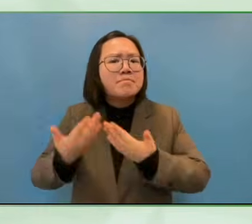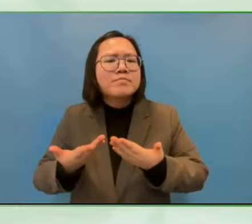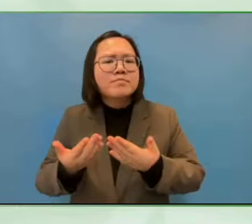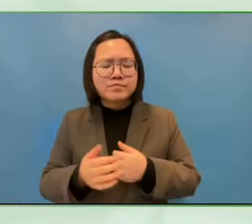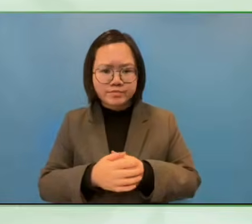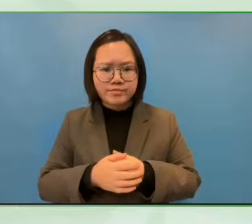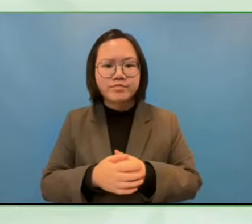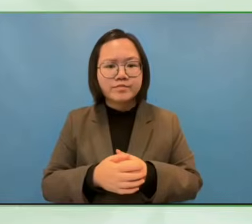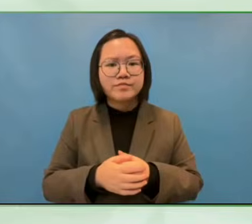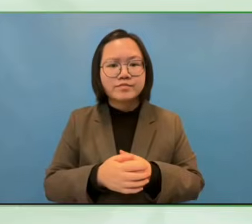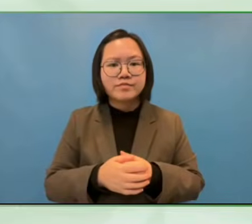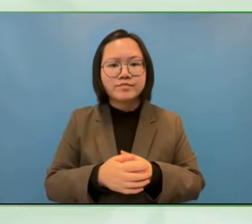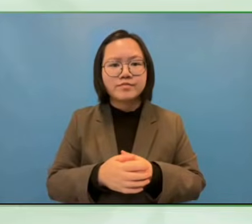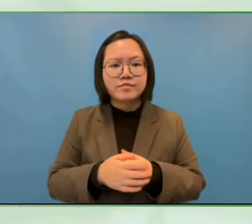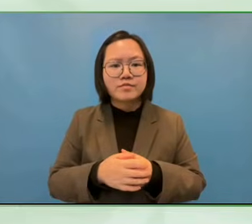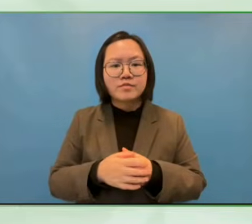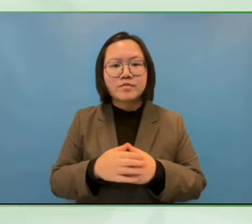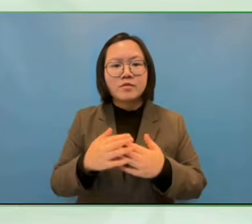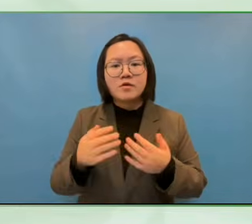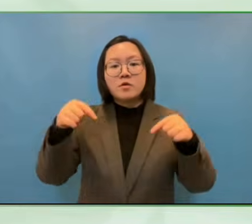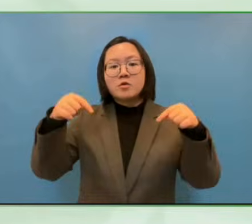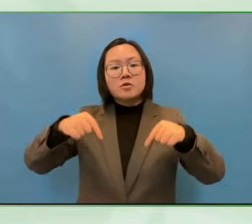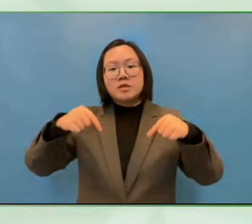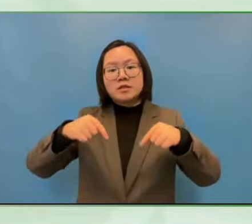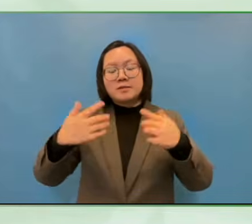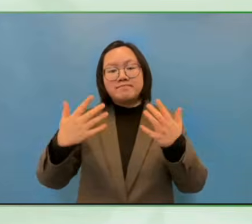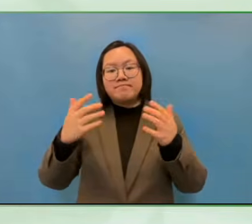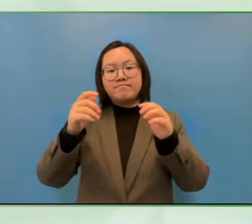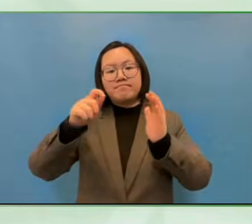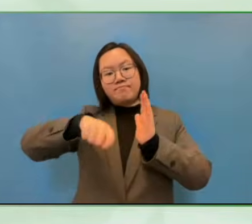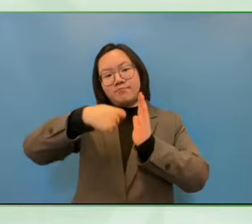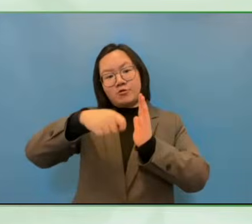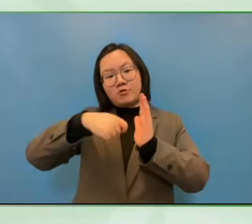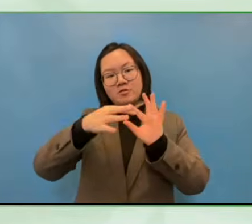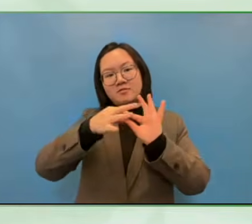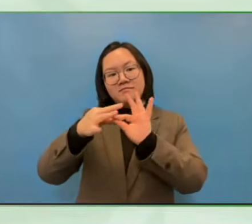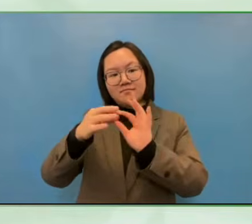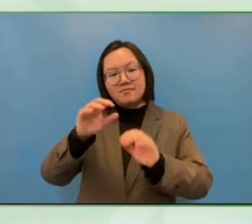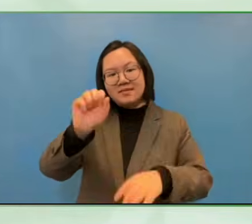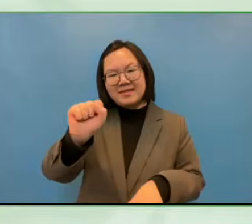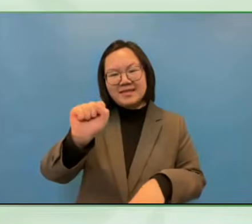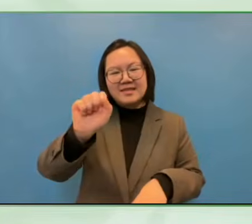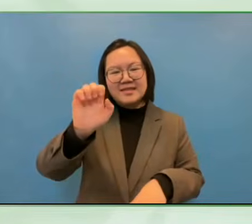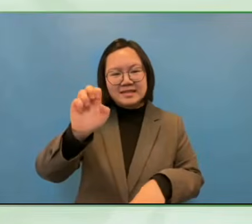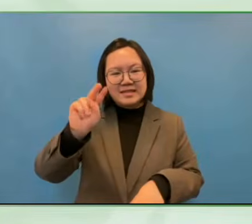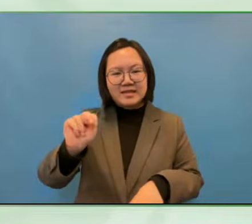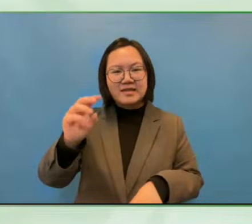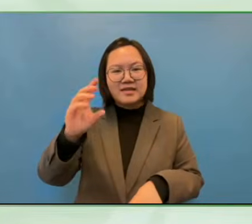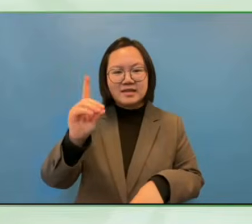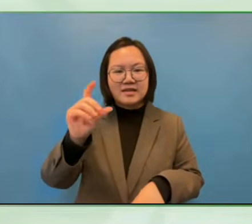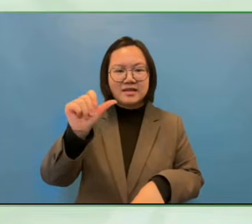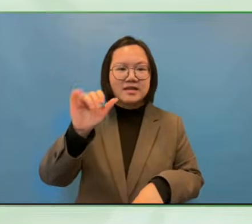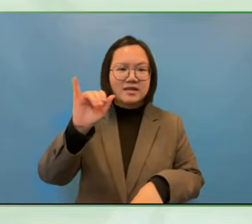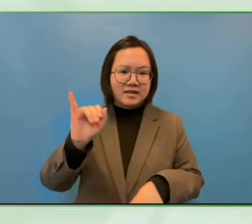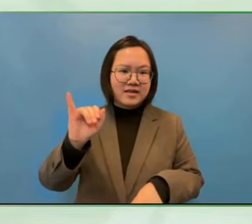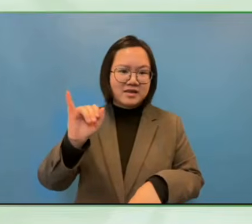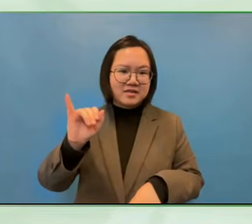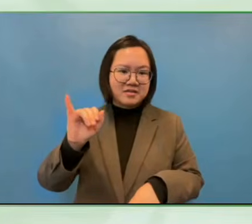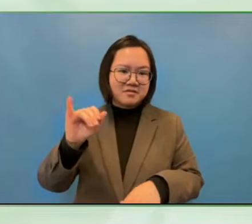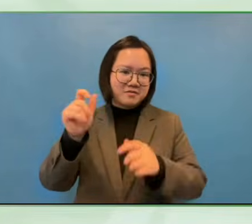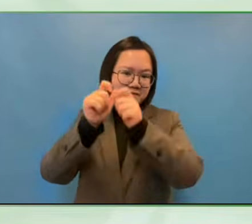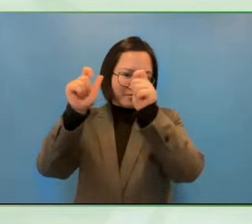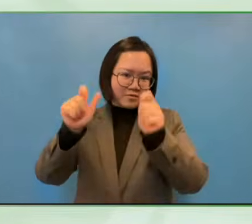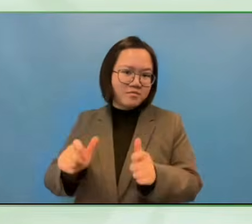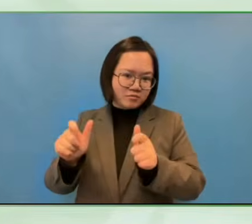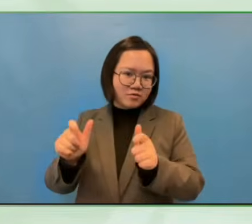or the Sendai framework or others. We need not reinvent the wheel. What we need to do is to marry the local knowledge